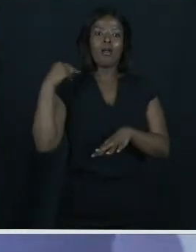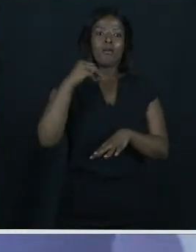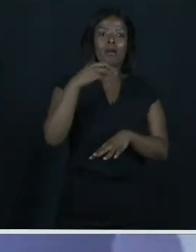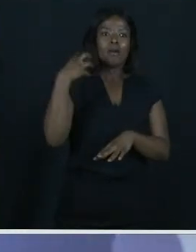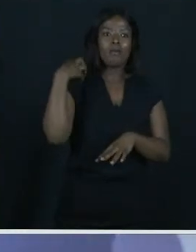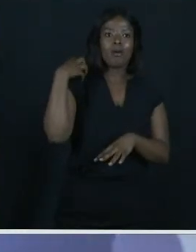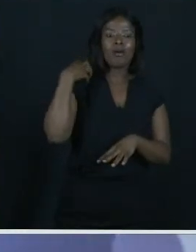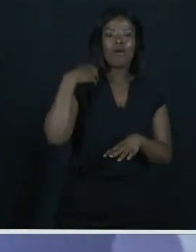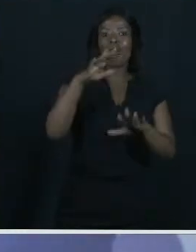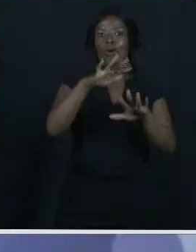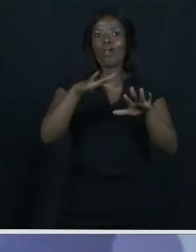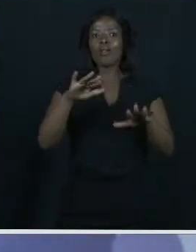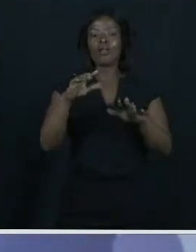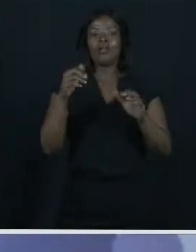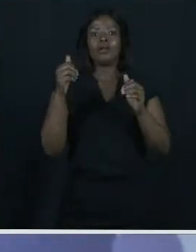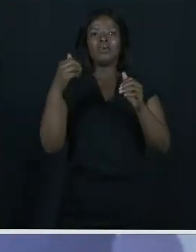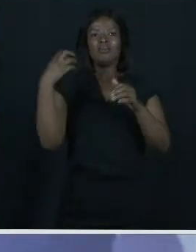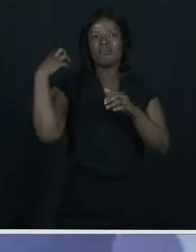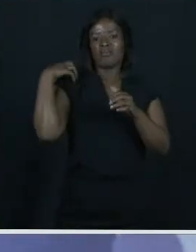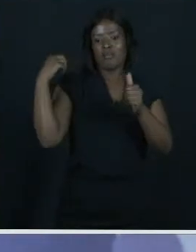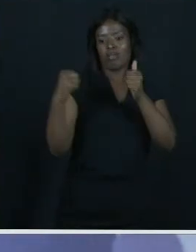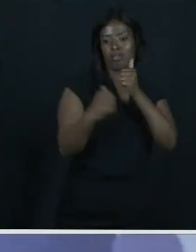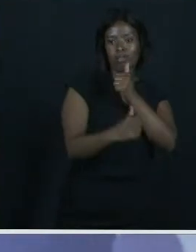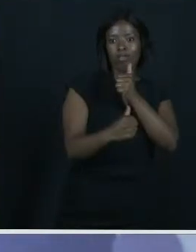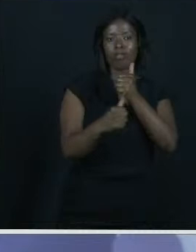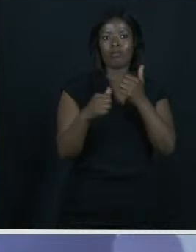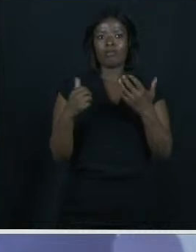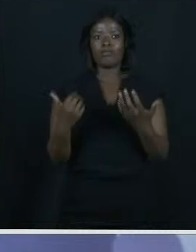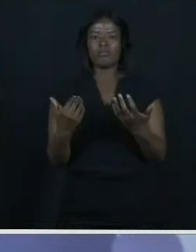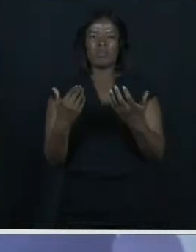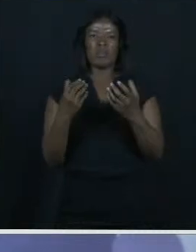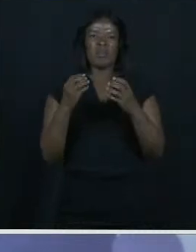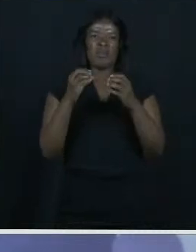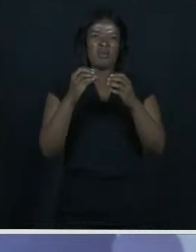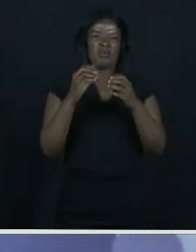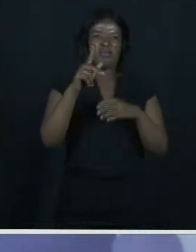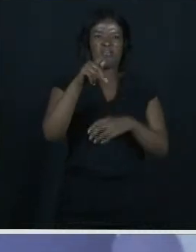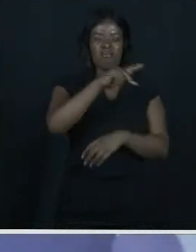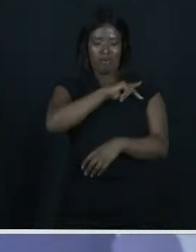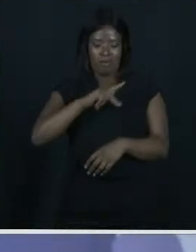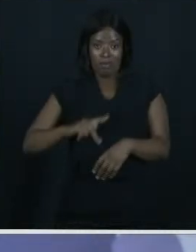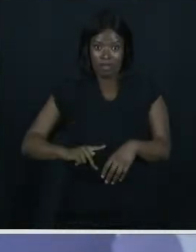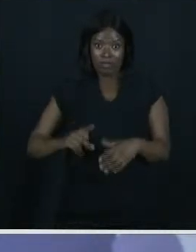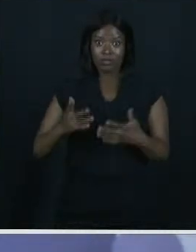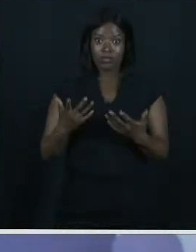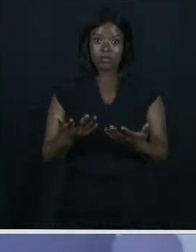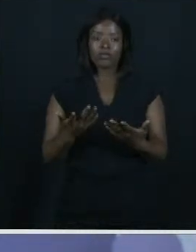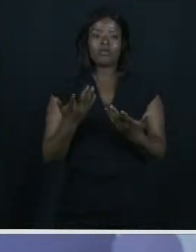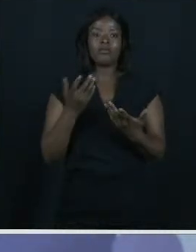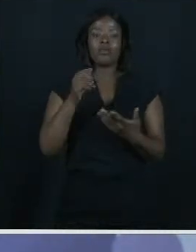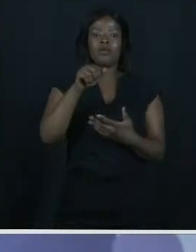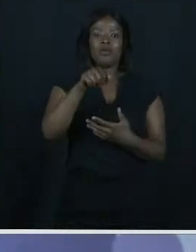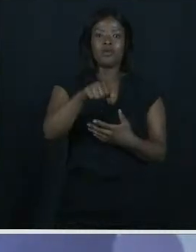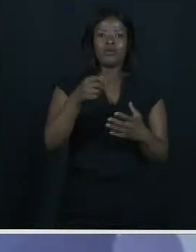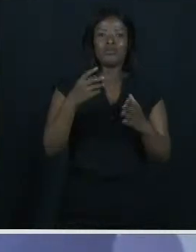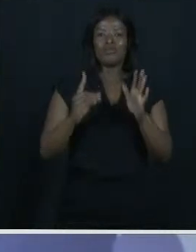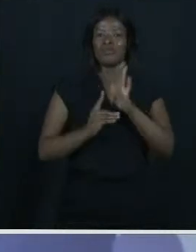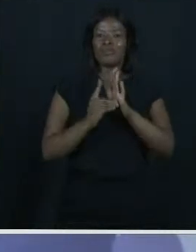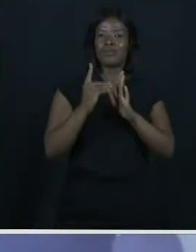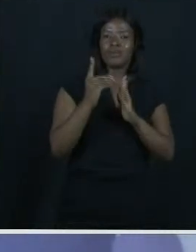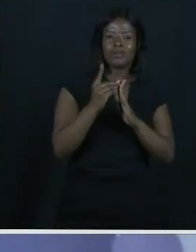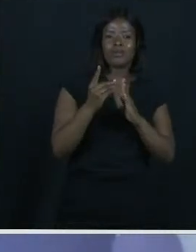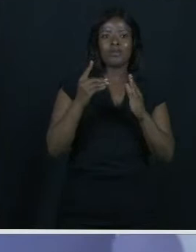and deputy ministers, honorable premiers, members of the diplomatic corps,